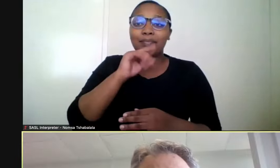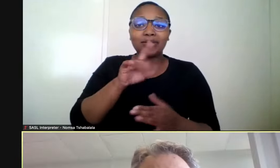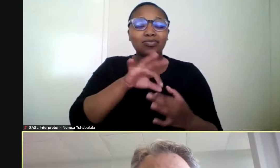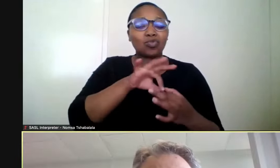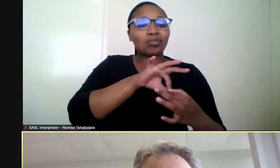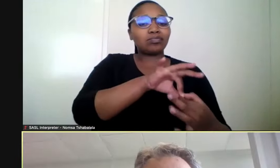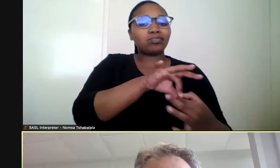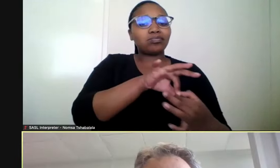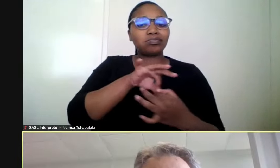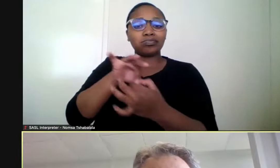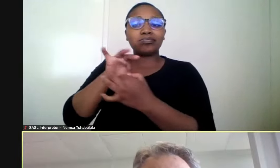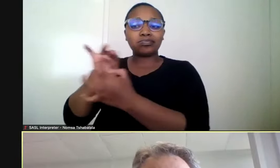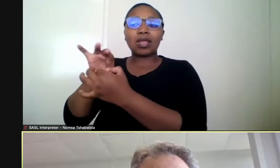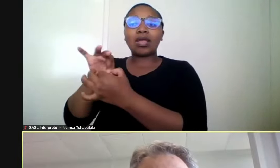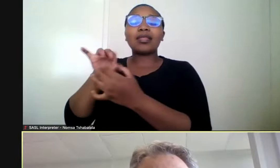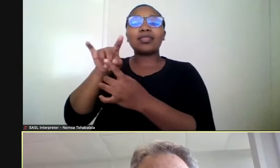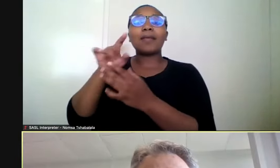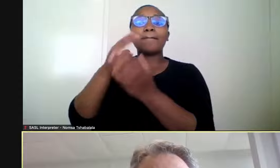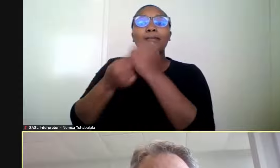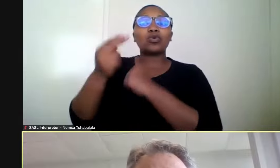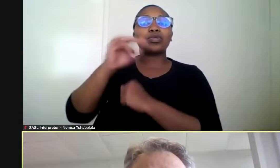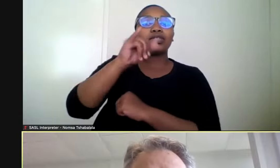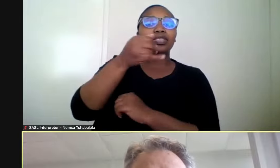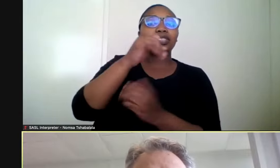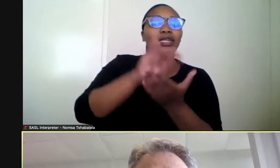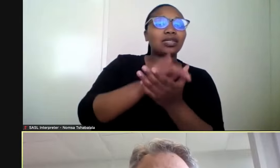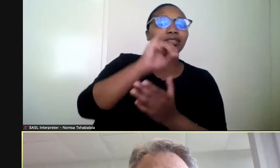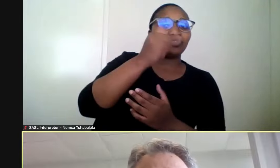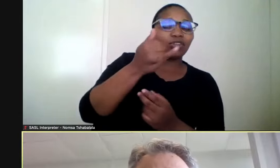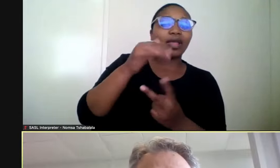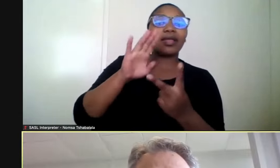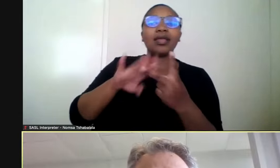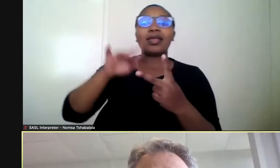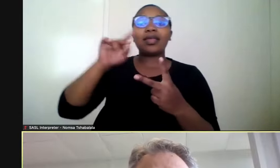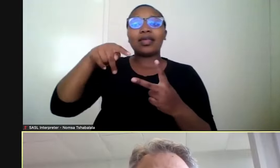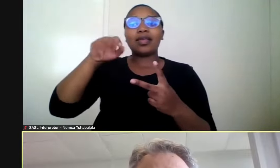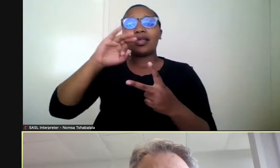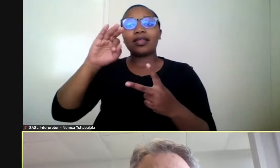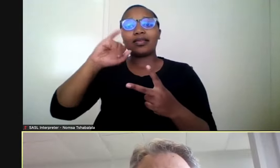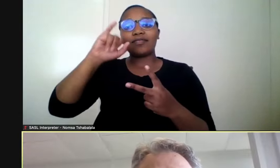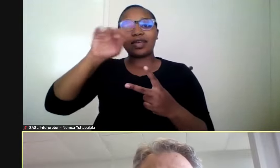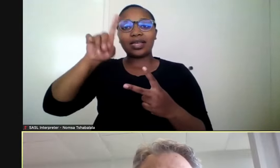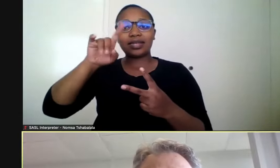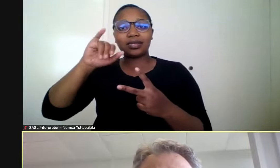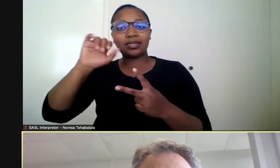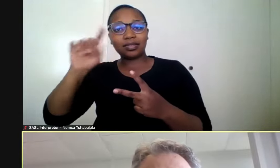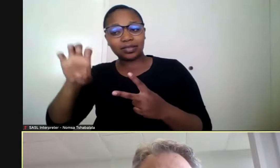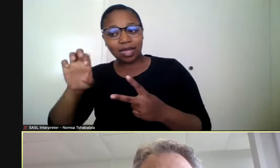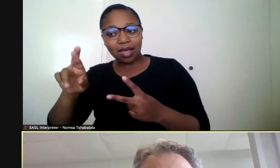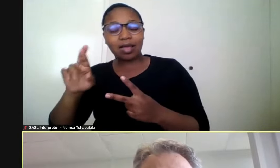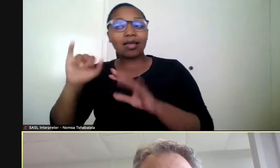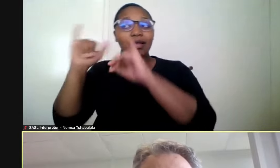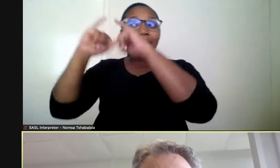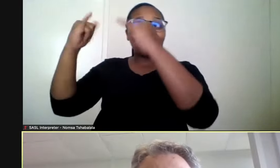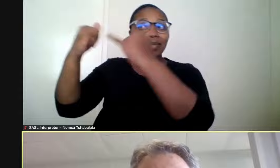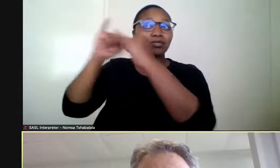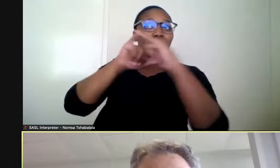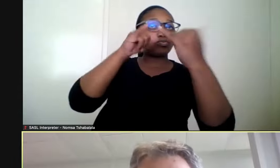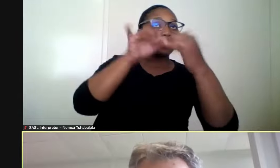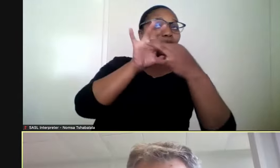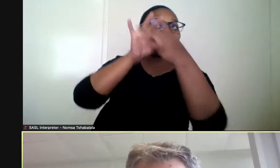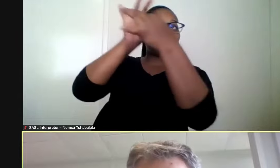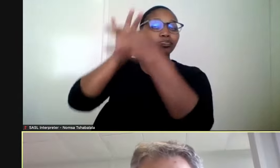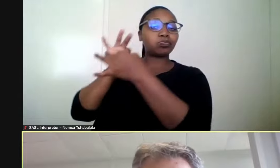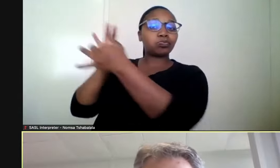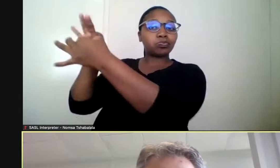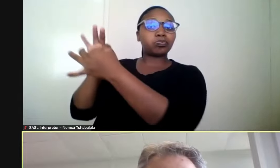our two suppliers, the Pfizer and Johnson & Johnson manufacturers, and we are working closely with them to make sure that we do this